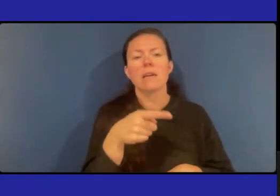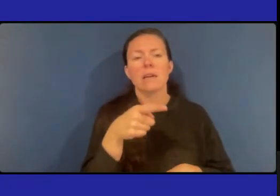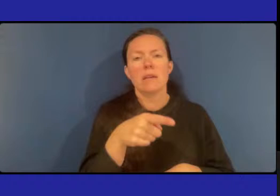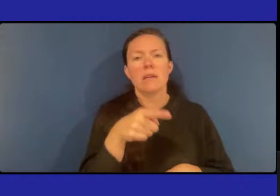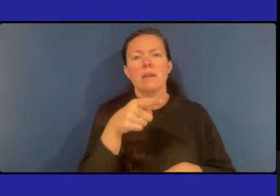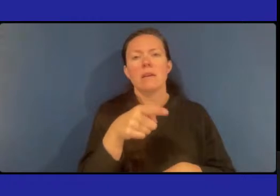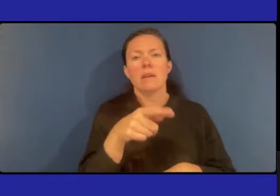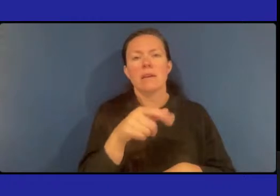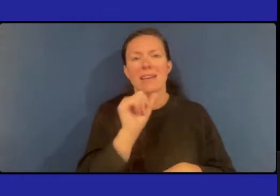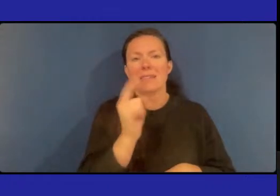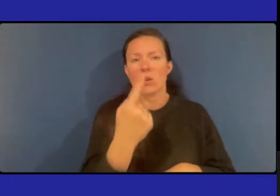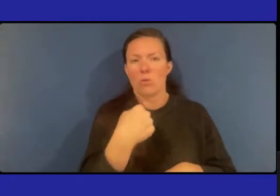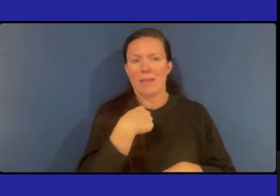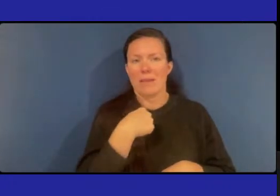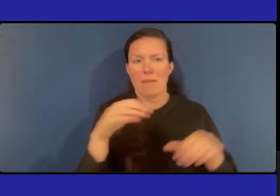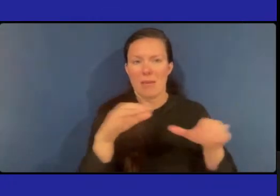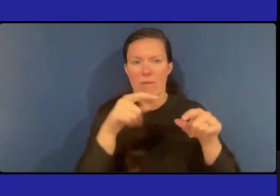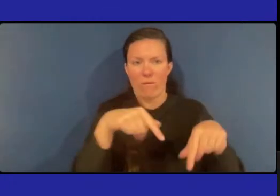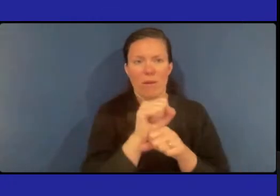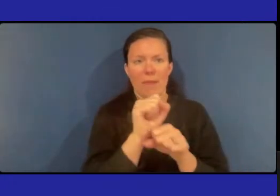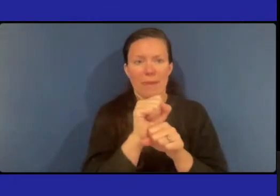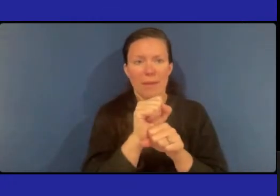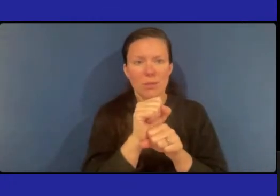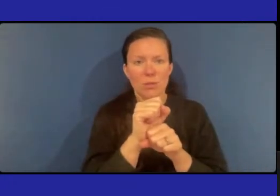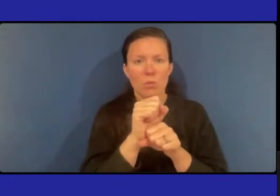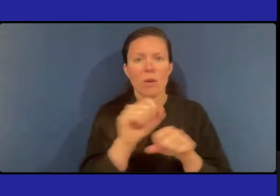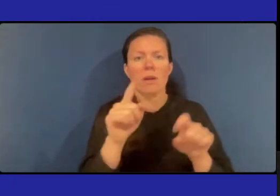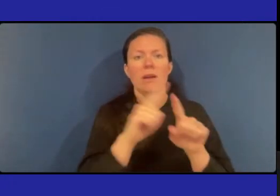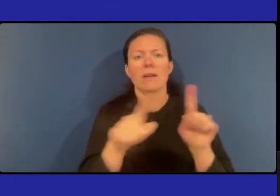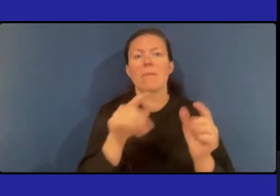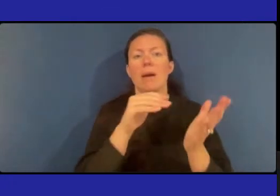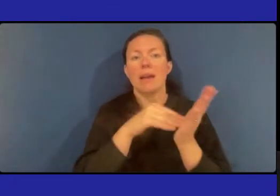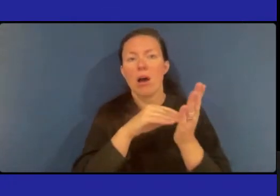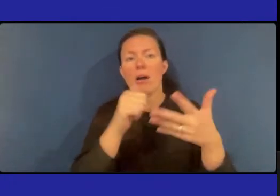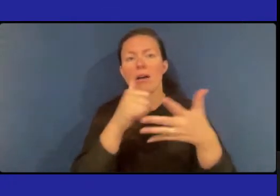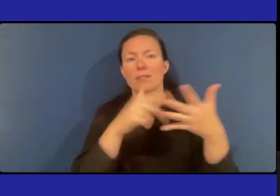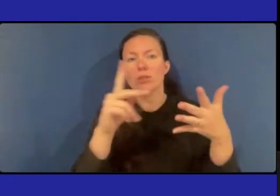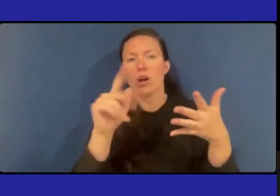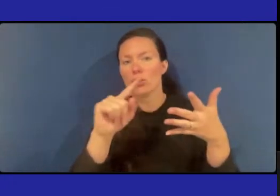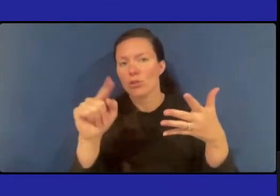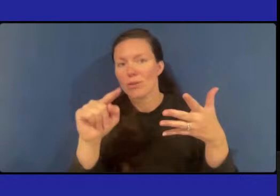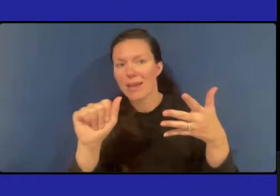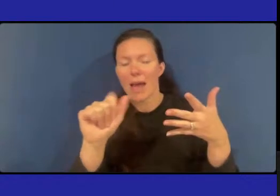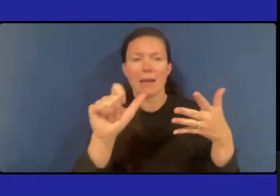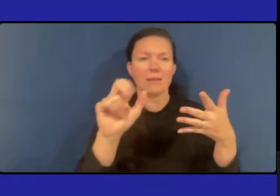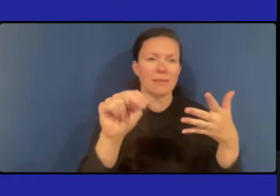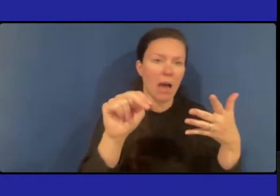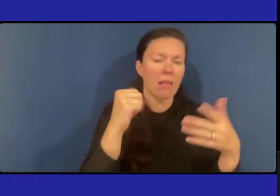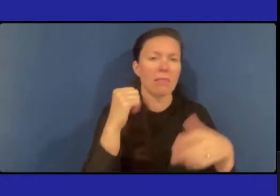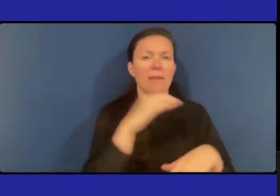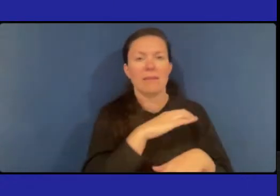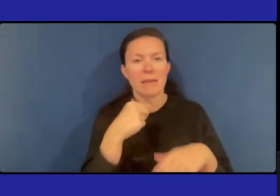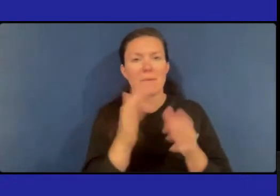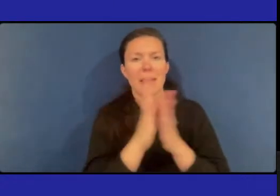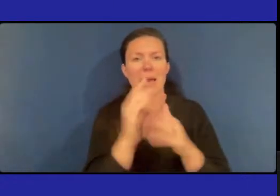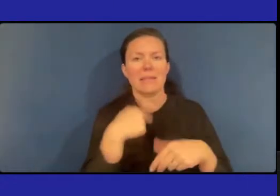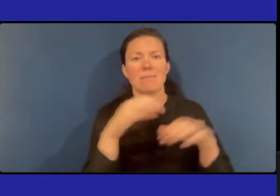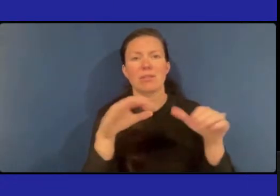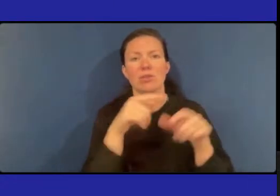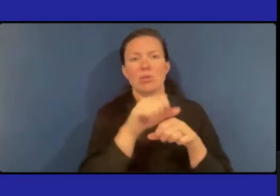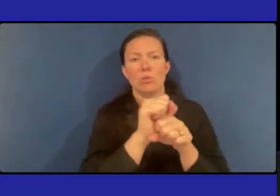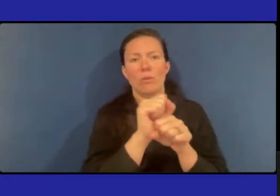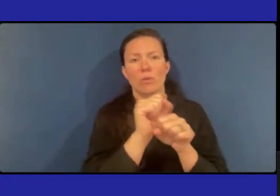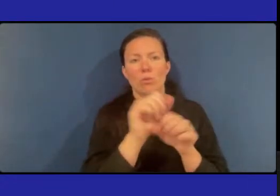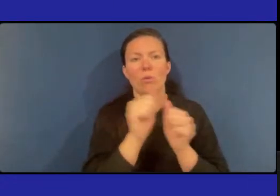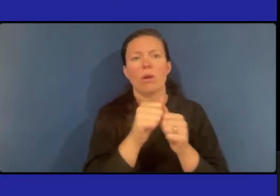just me performing this work, but it's Dr. Pagan and Dr. Katz and Dr. Allen and the committee that asked me to do this work in an honest and